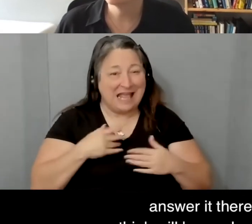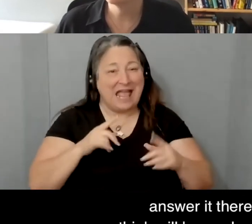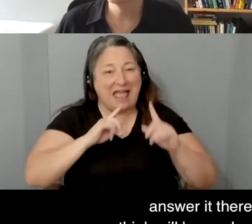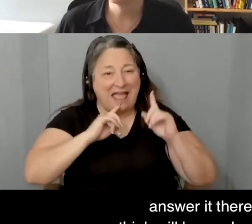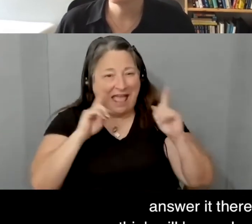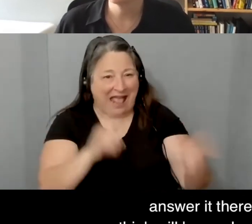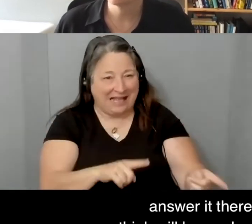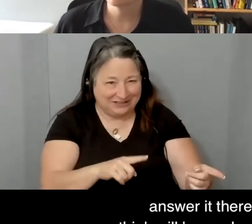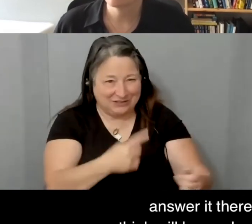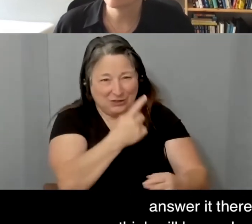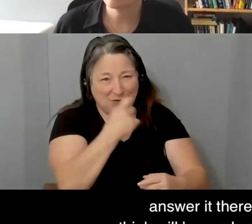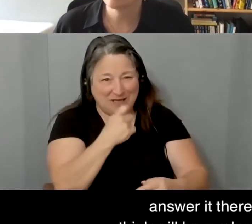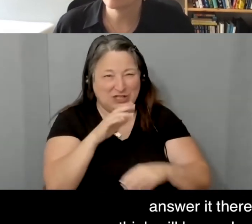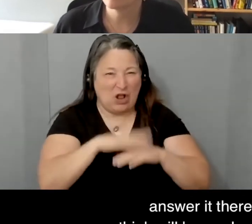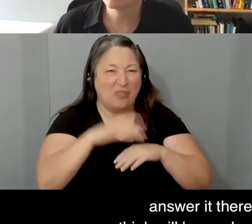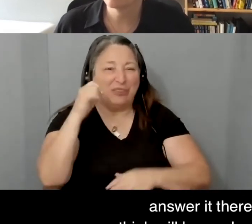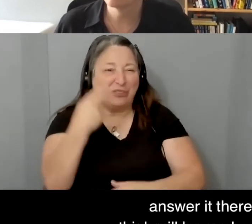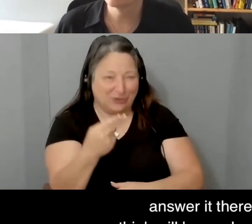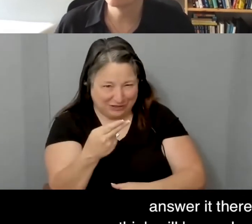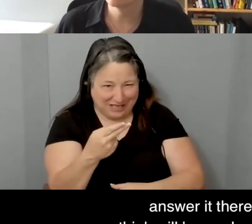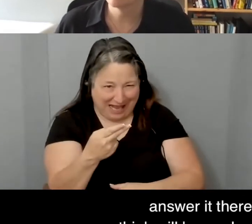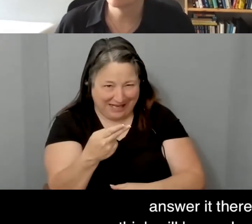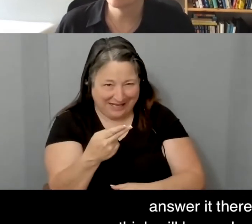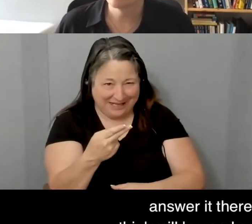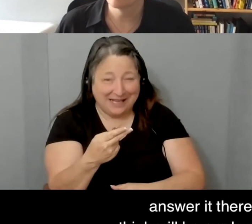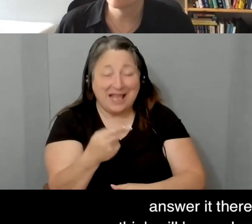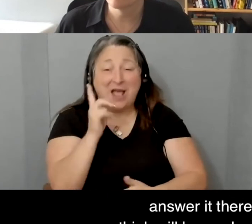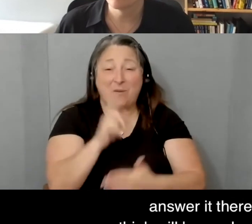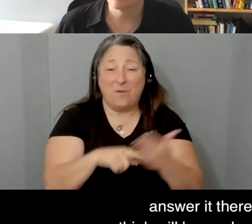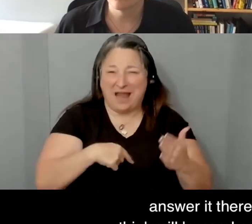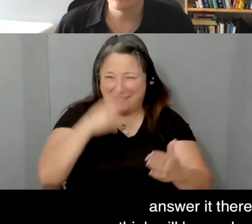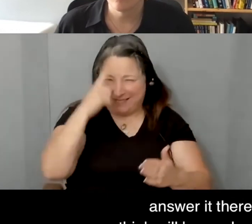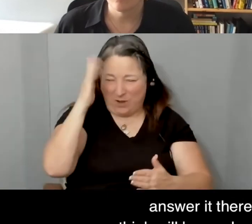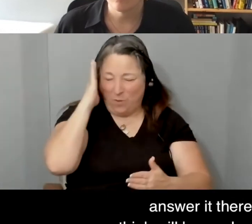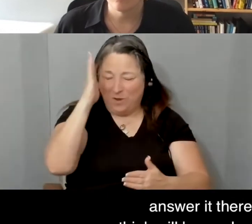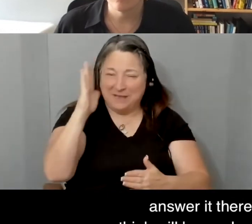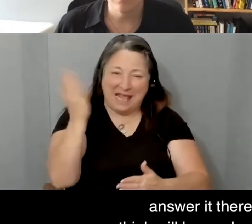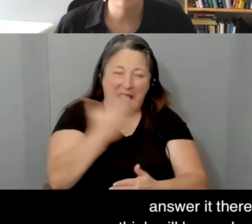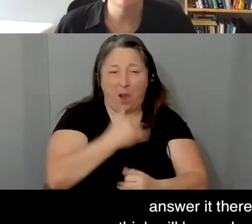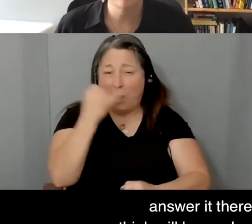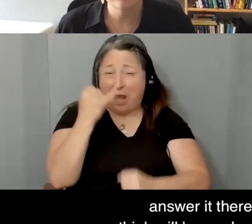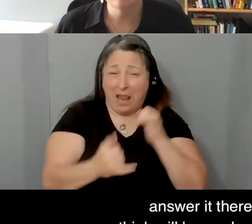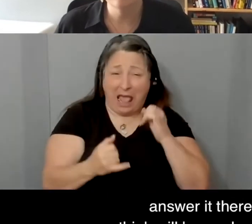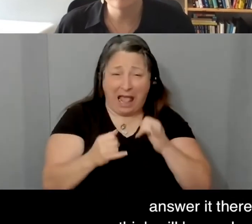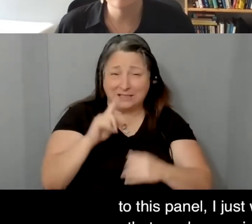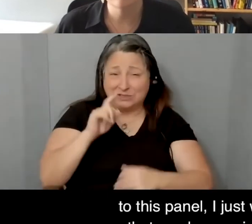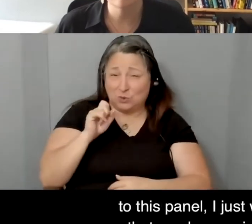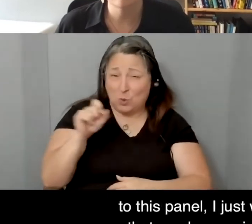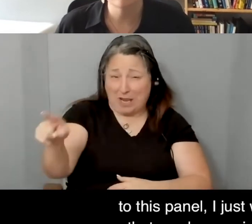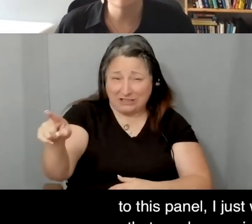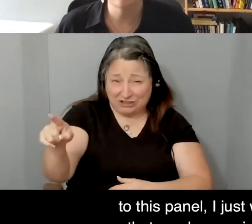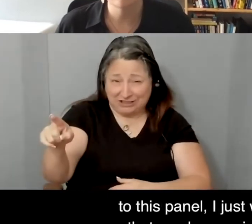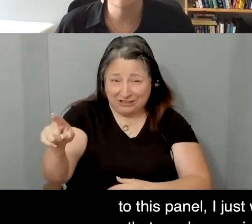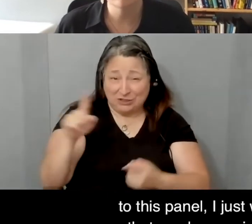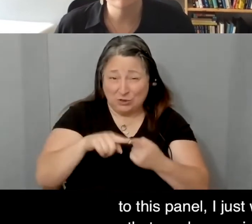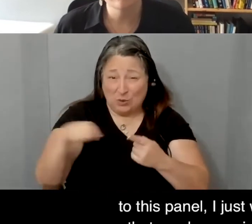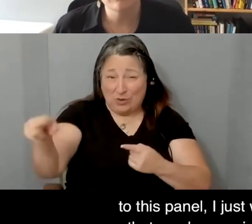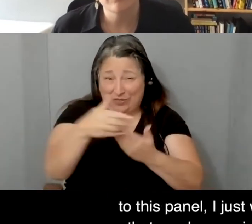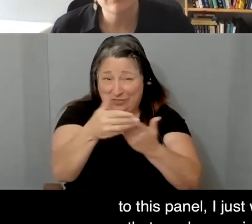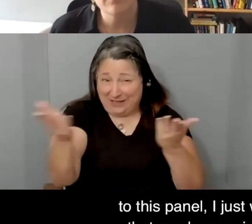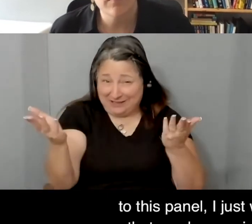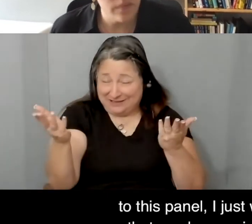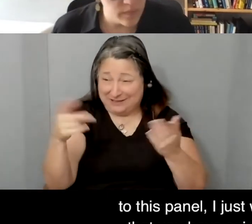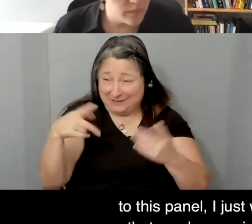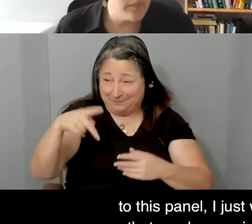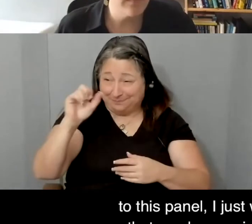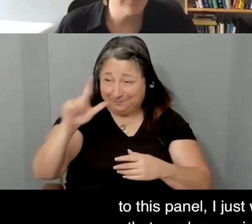it there. And in terms of what I think will be our last question that we can pose to this panel, I just